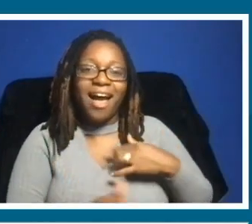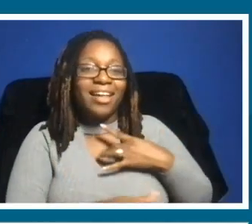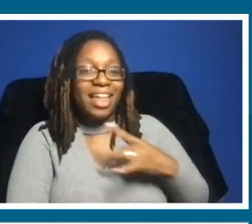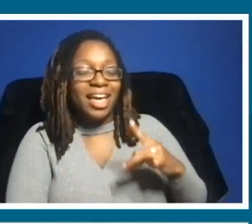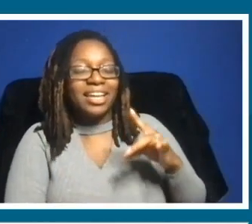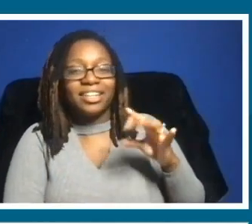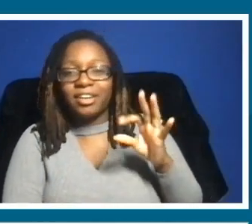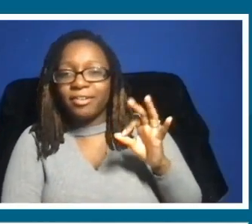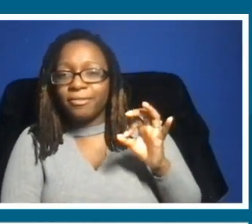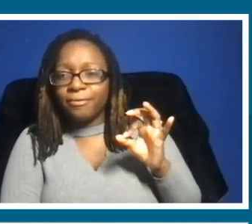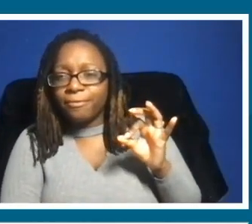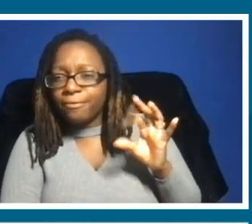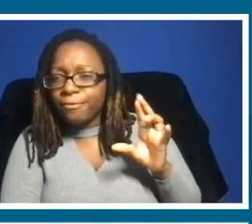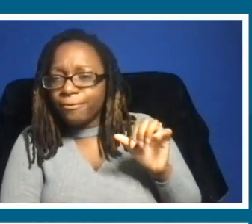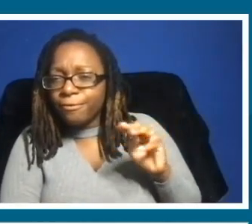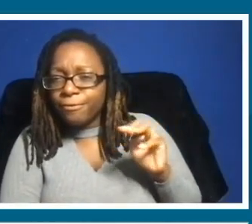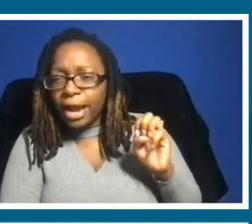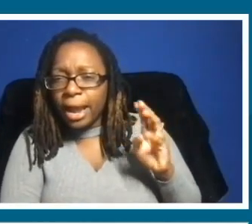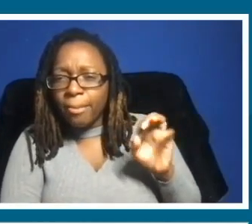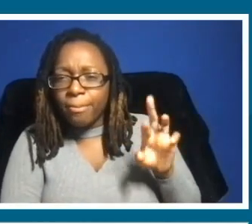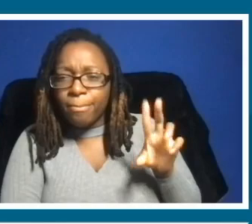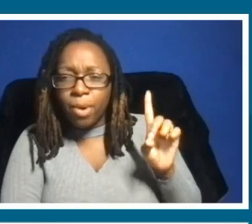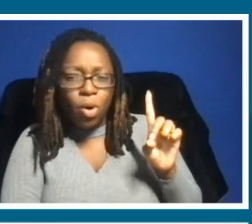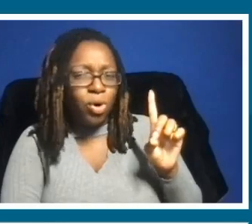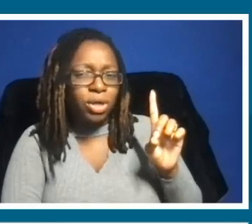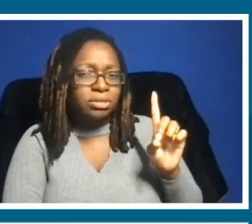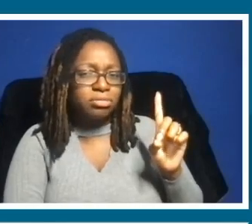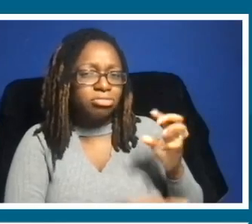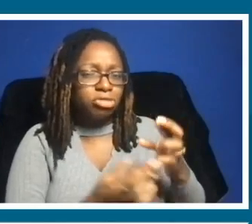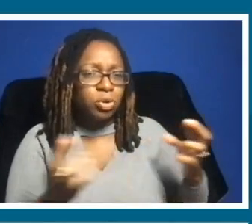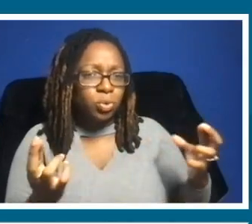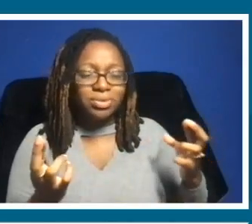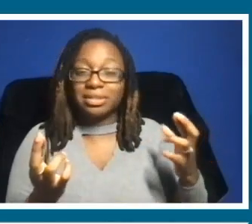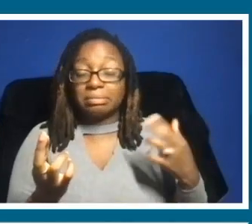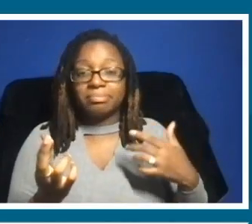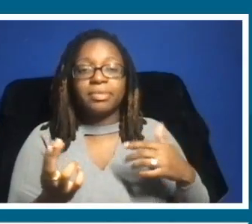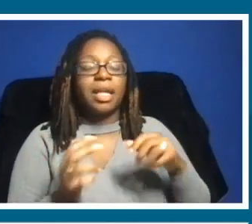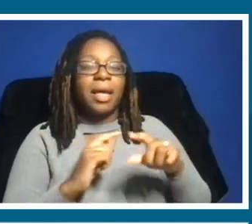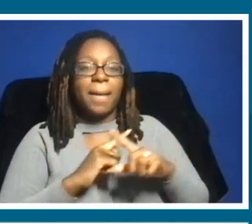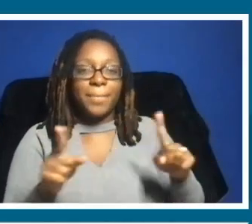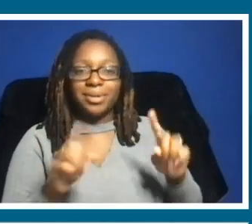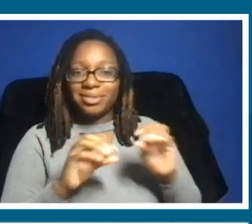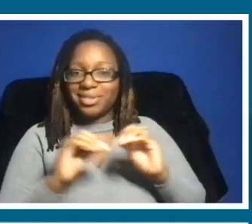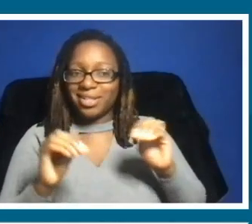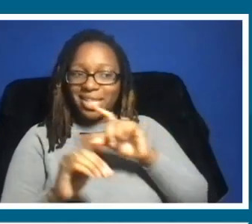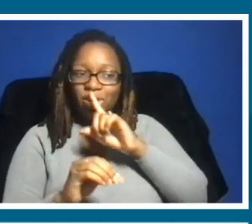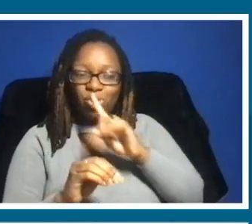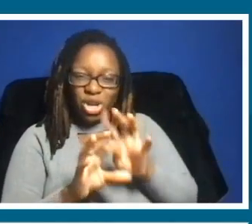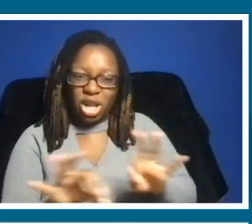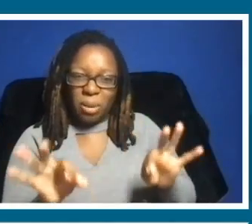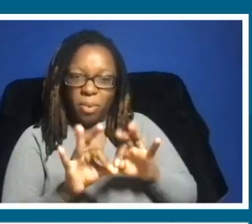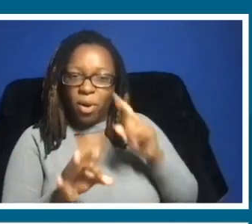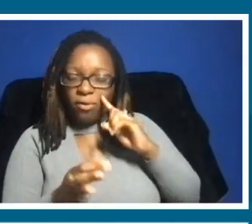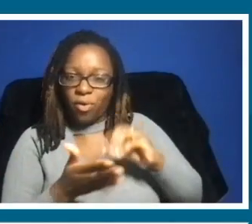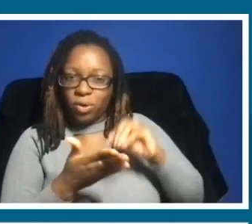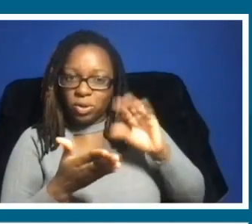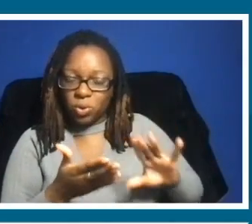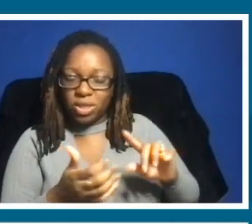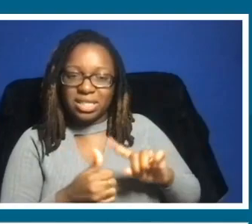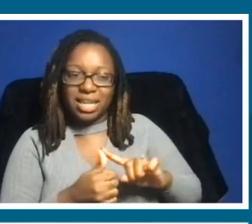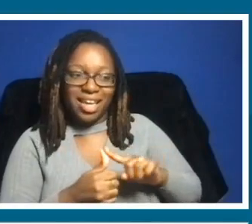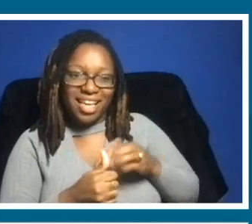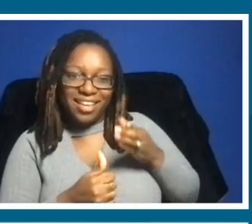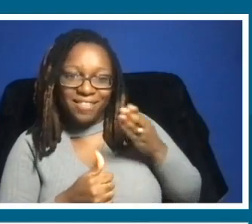in the library's collection because there is nothing more relevant to a student than their time and place. And so if you can